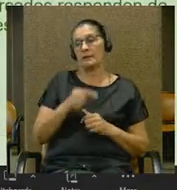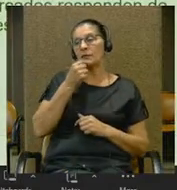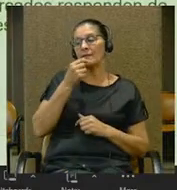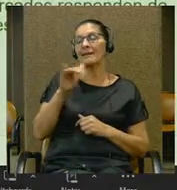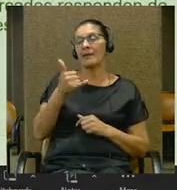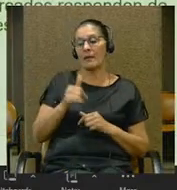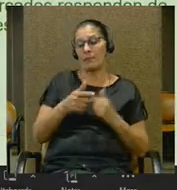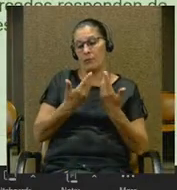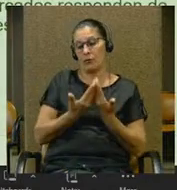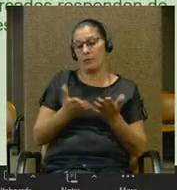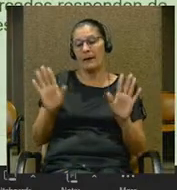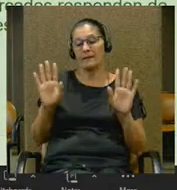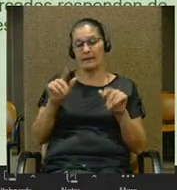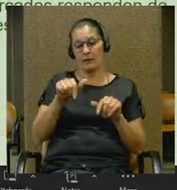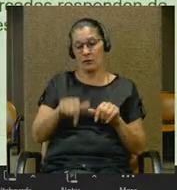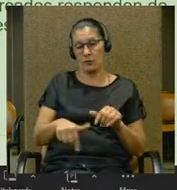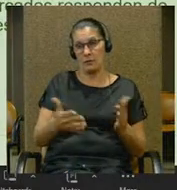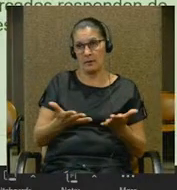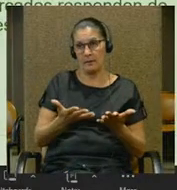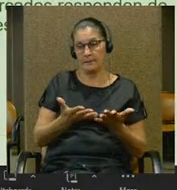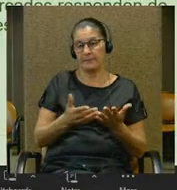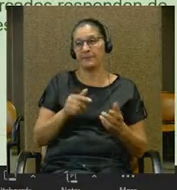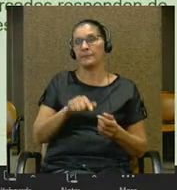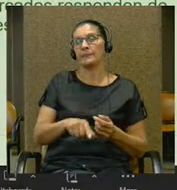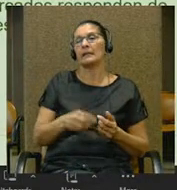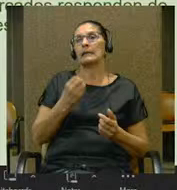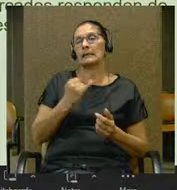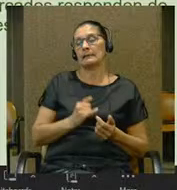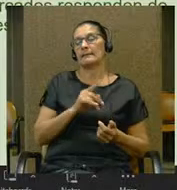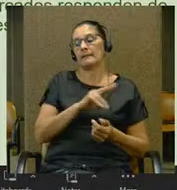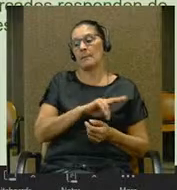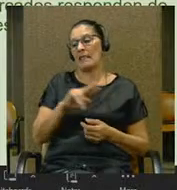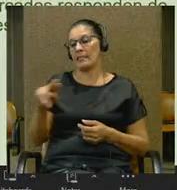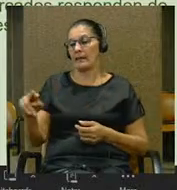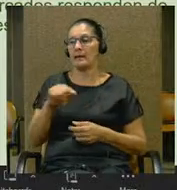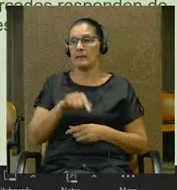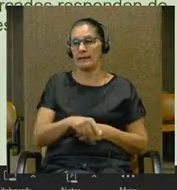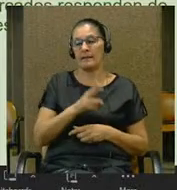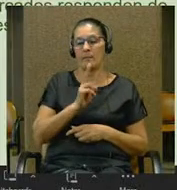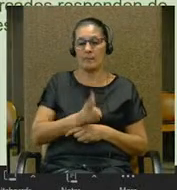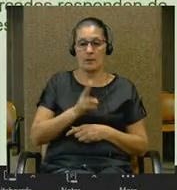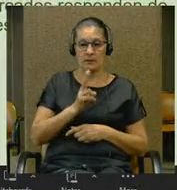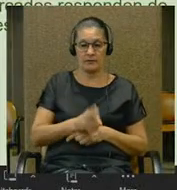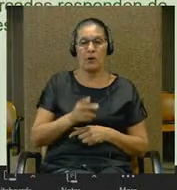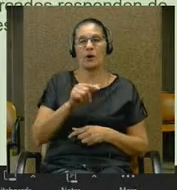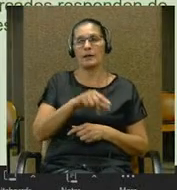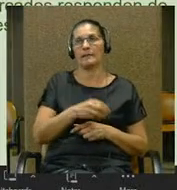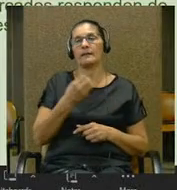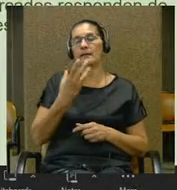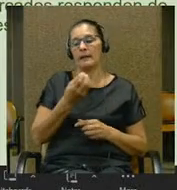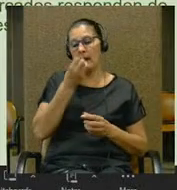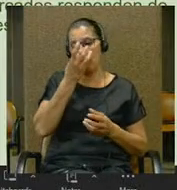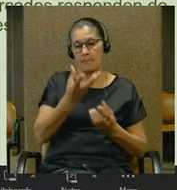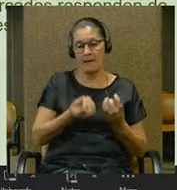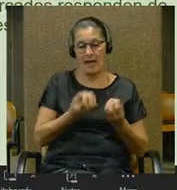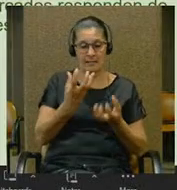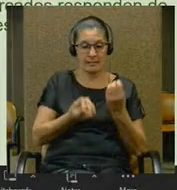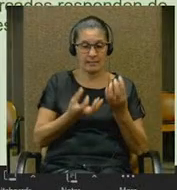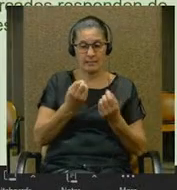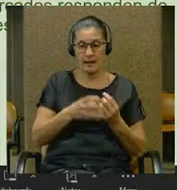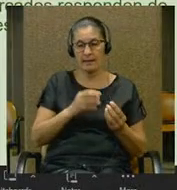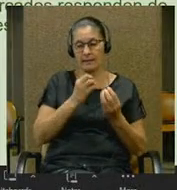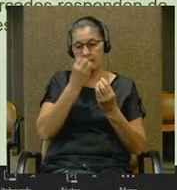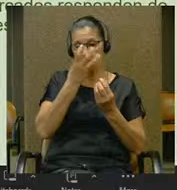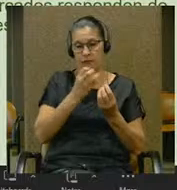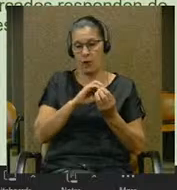Even though these examples come from this hypothetical idea that if this prohibition continues